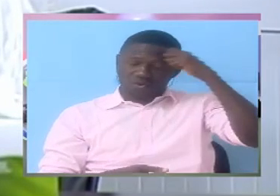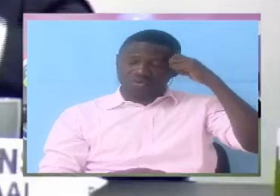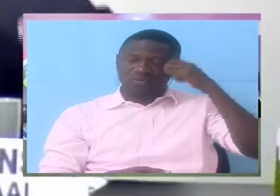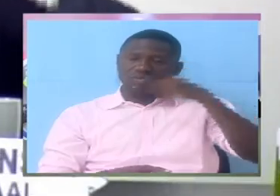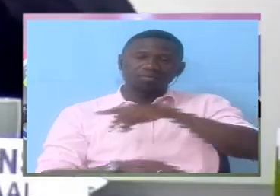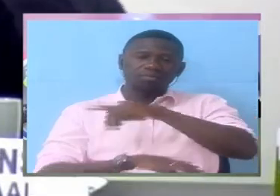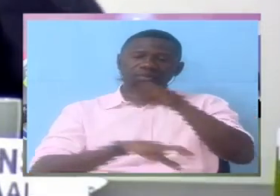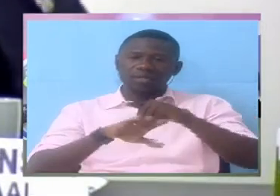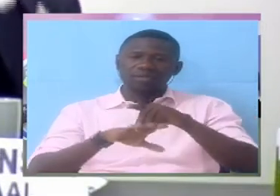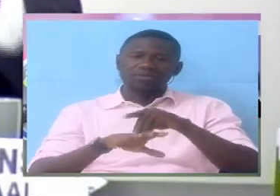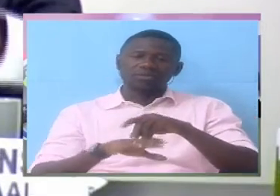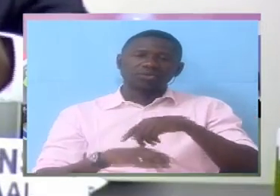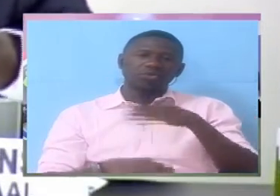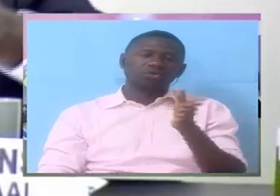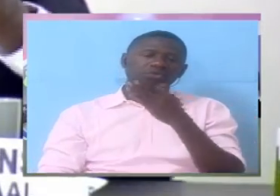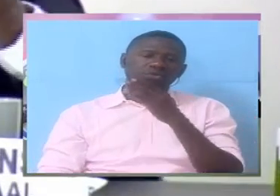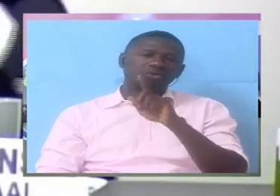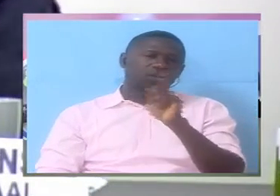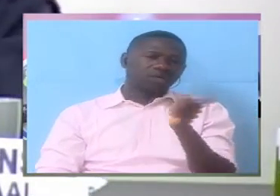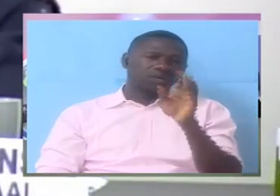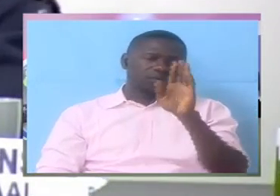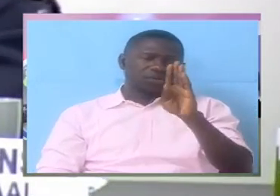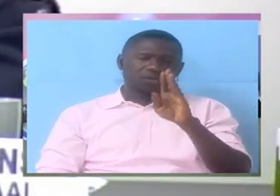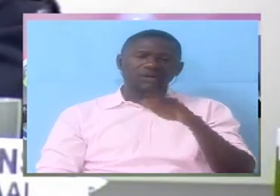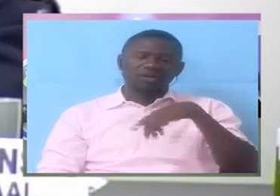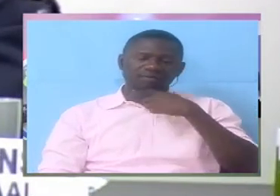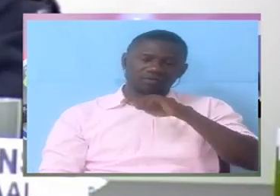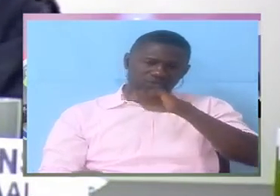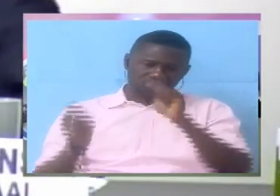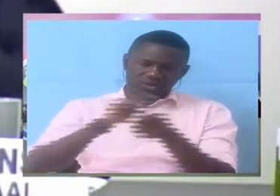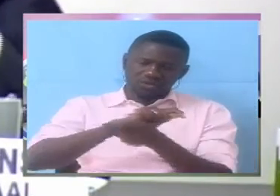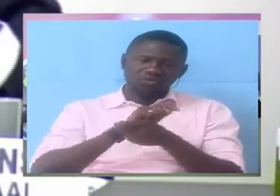Guinea-Bissau, then it was changed to Senegal. Yes,